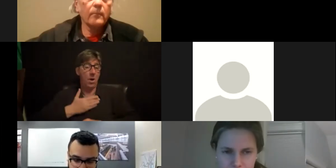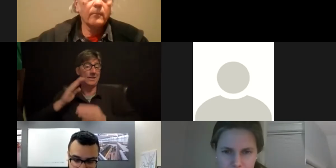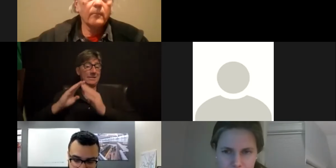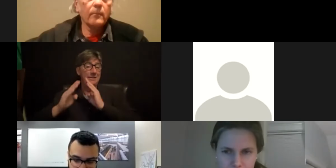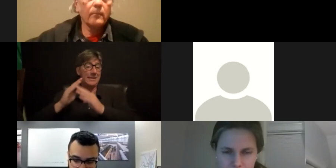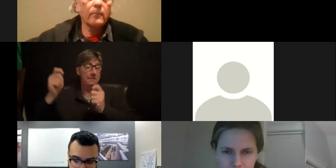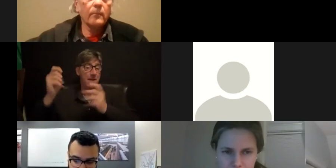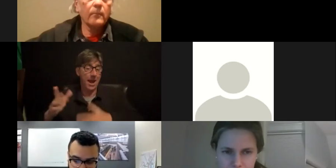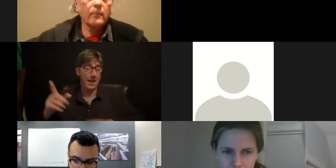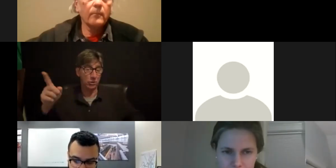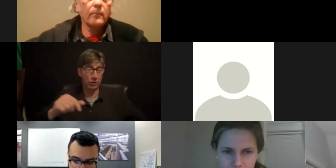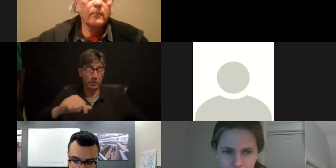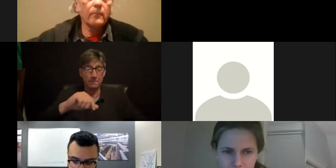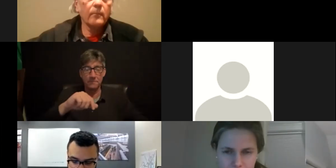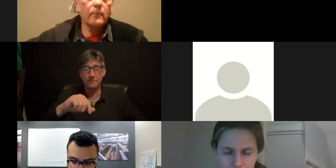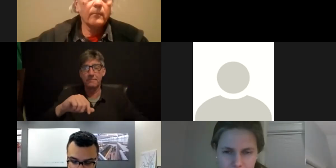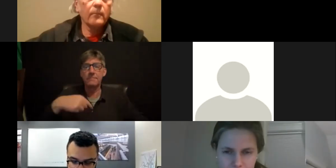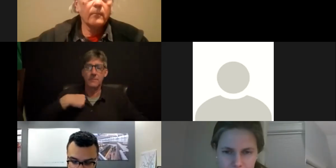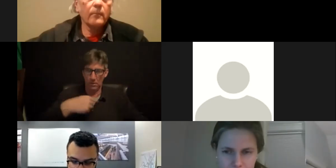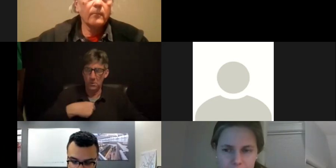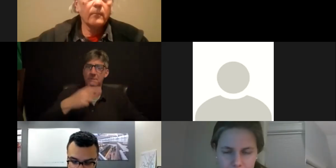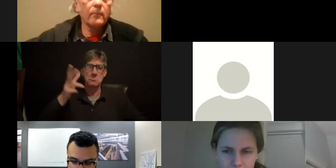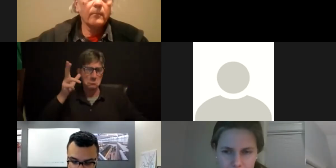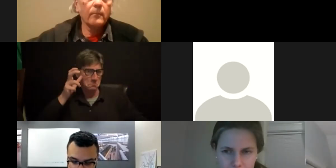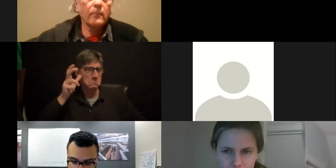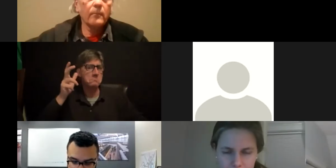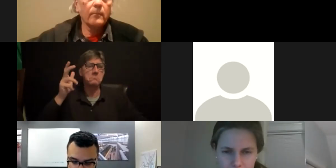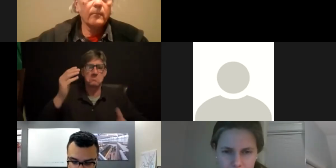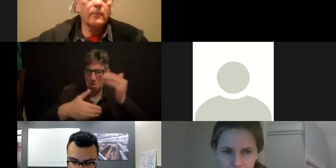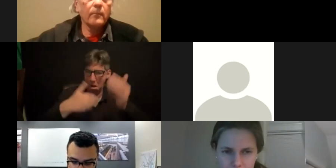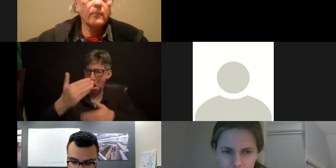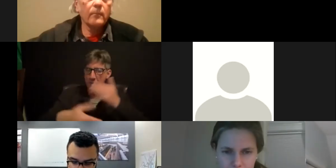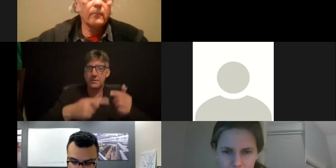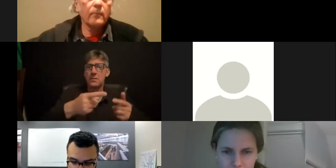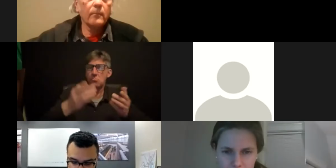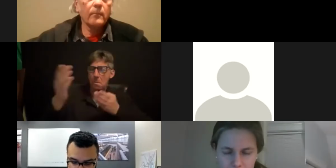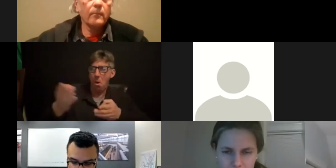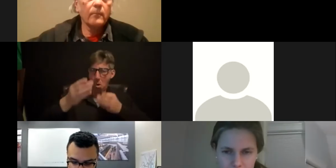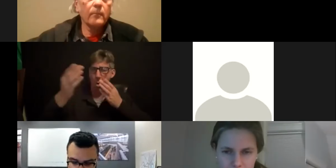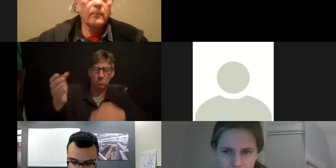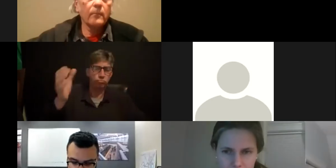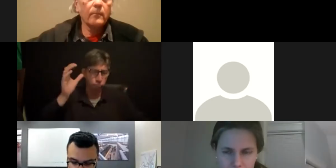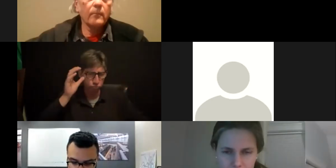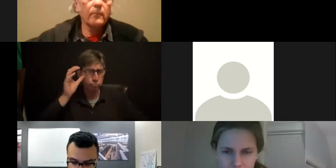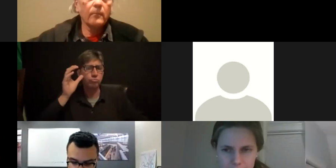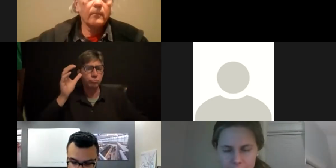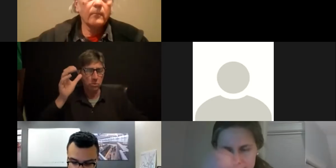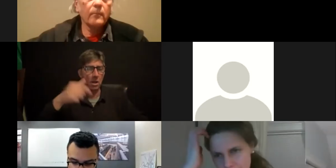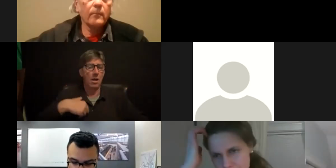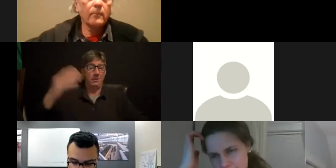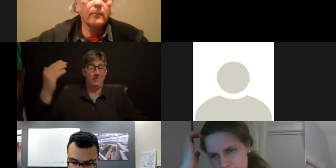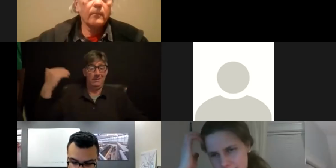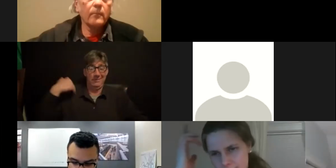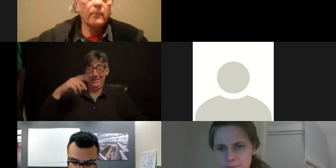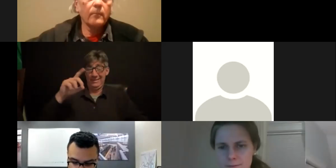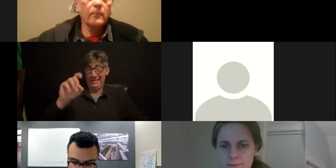think we've had a chance to process, I think, the MBTA's proposals. And, I think our statements from December during the earlier